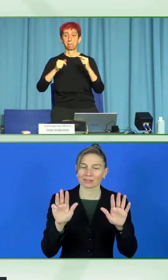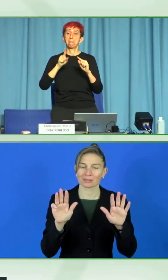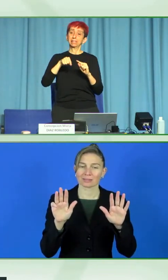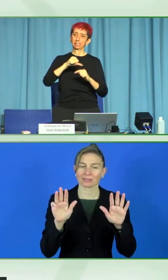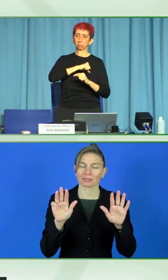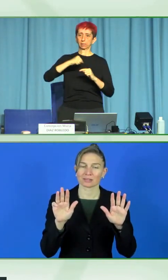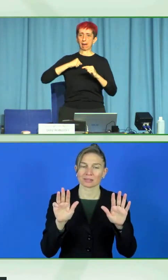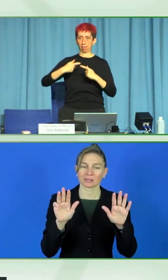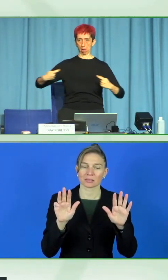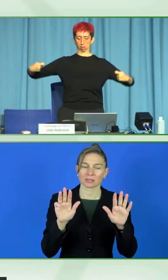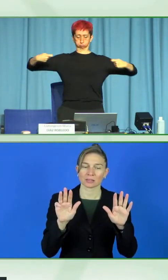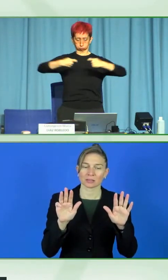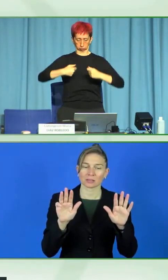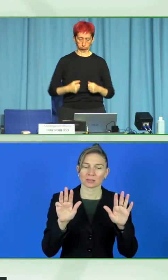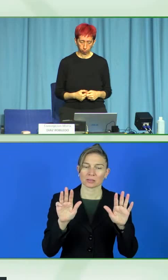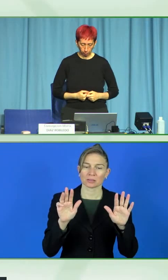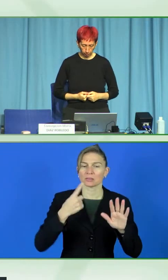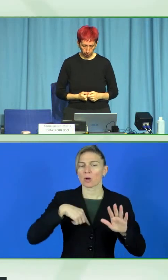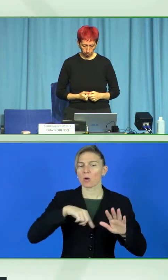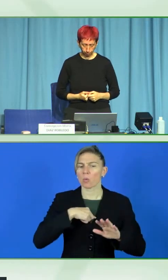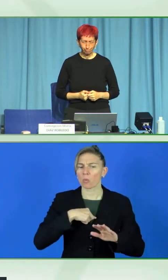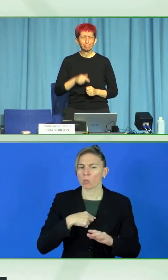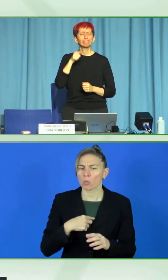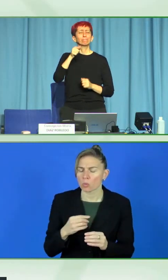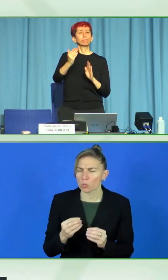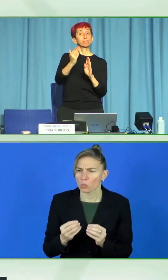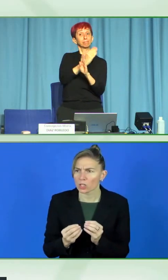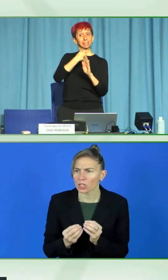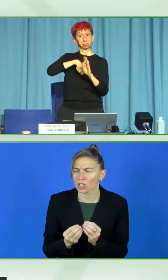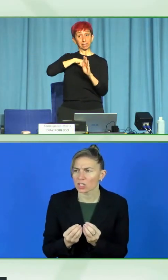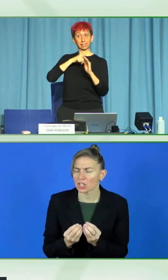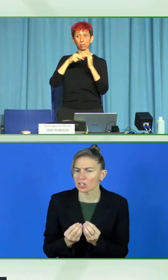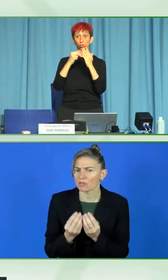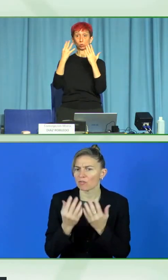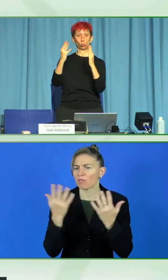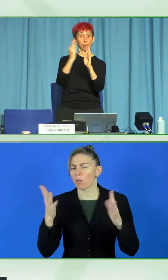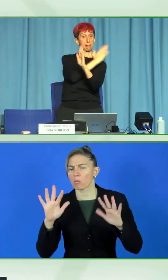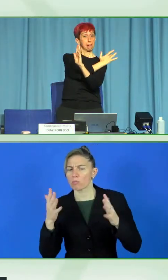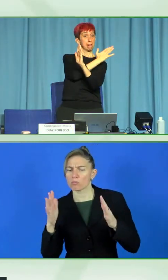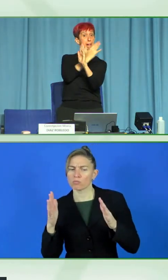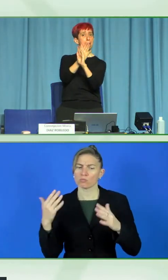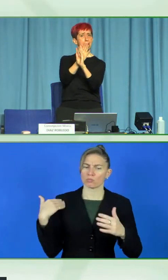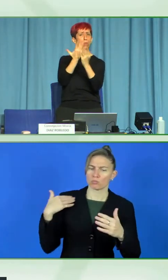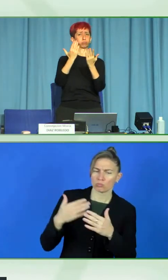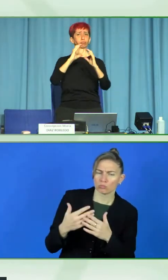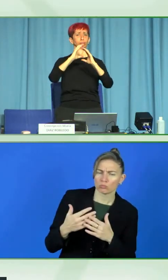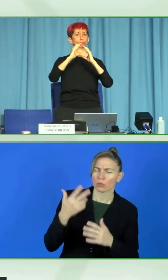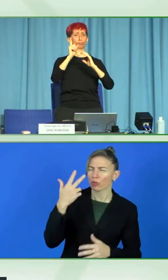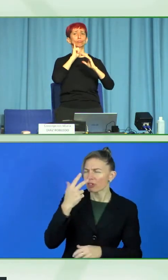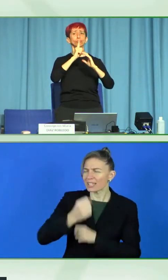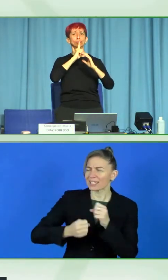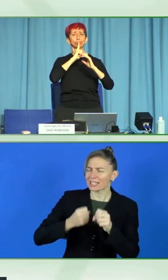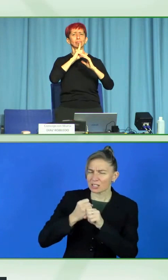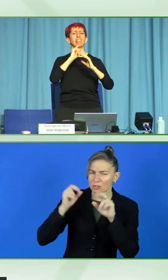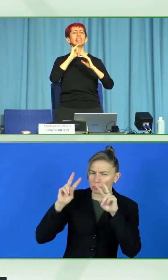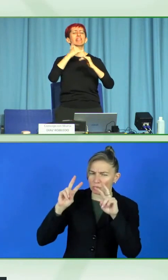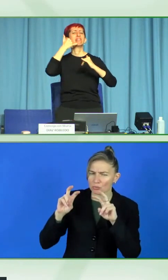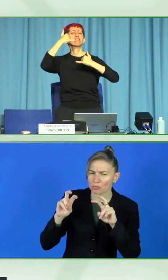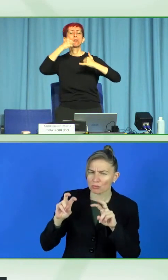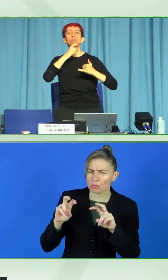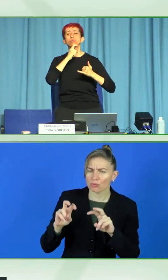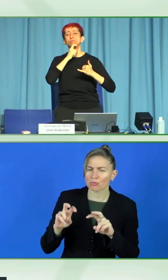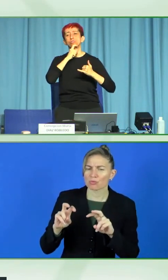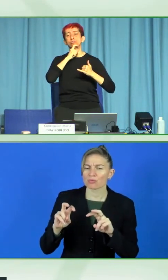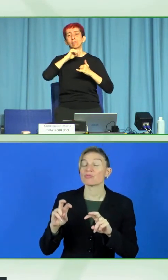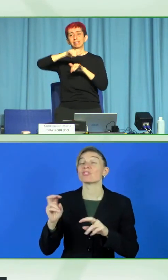years of research in order to come up with this service, which is funded by both public and